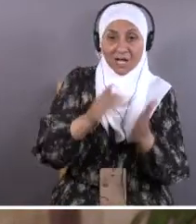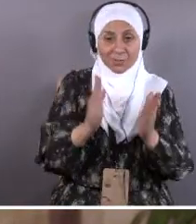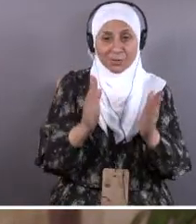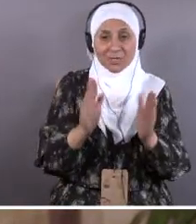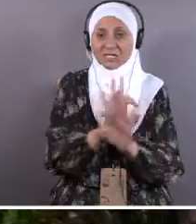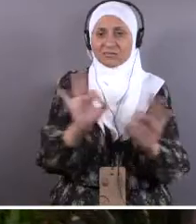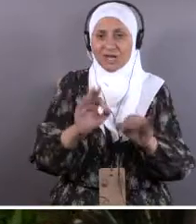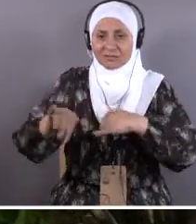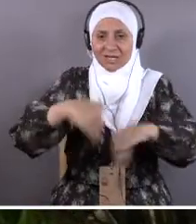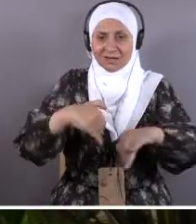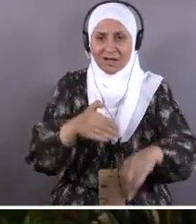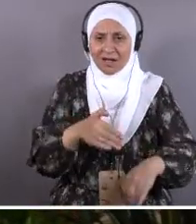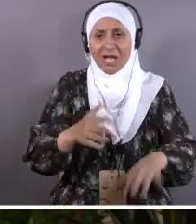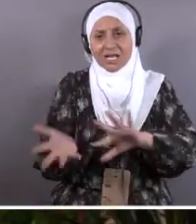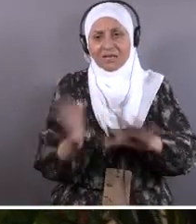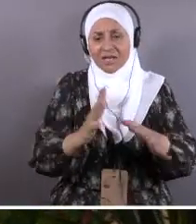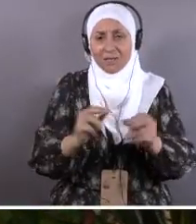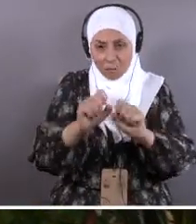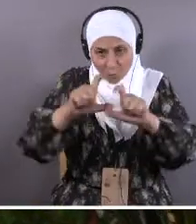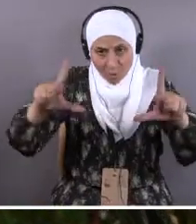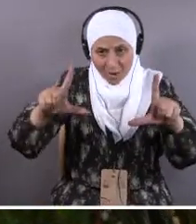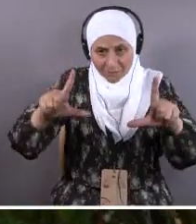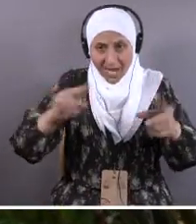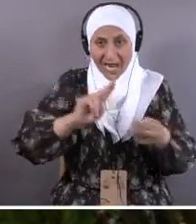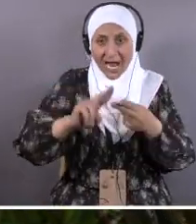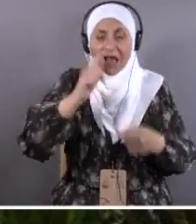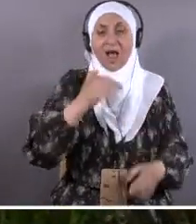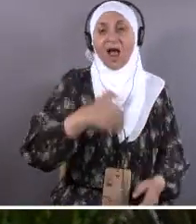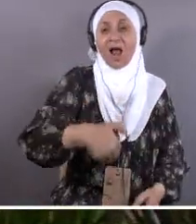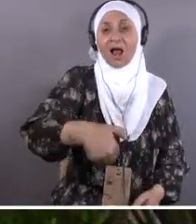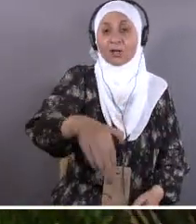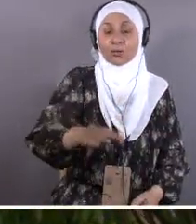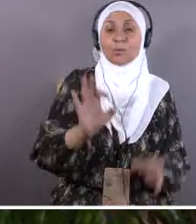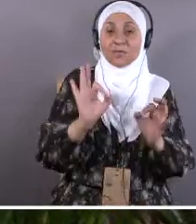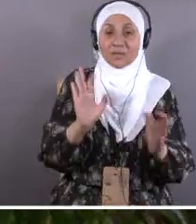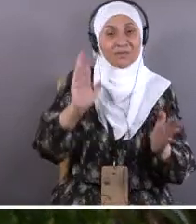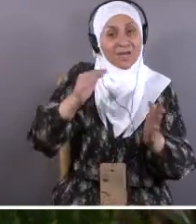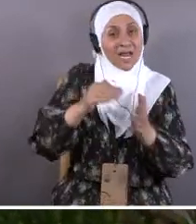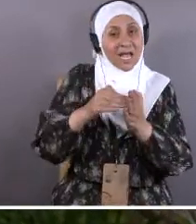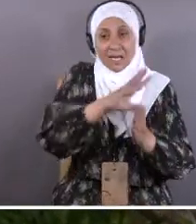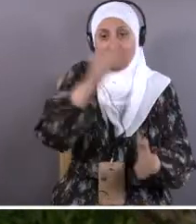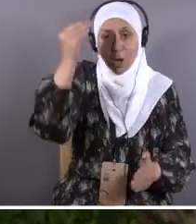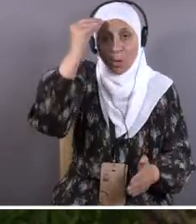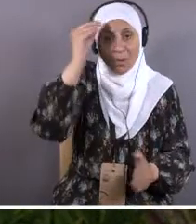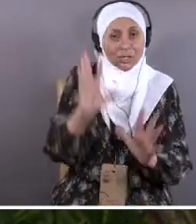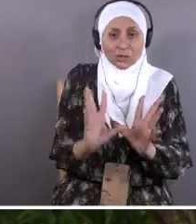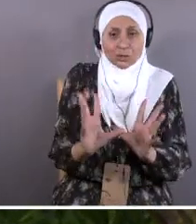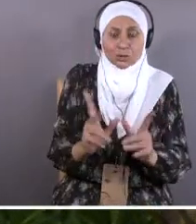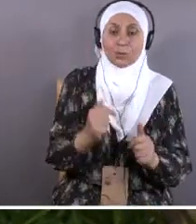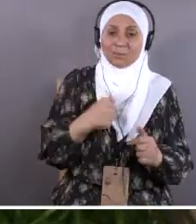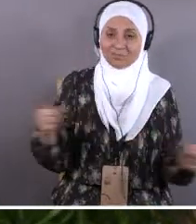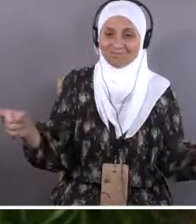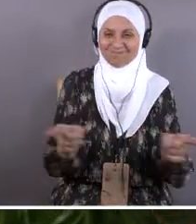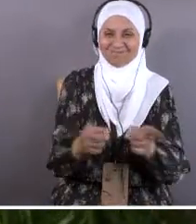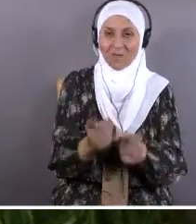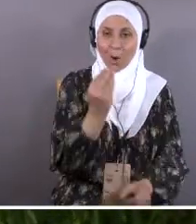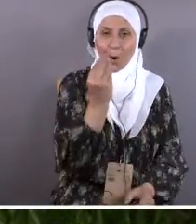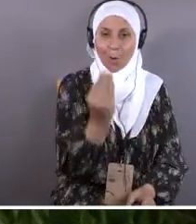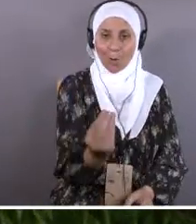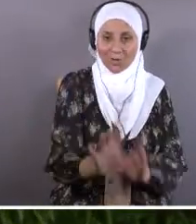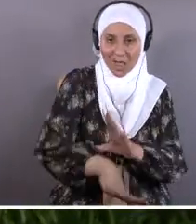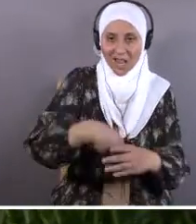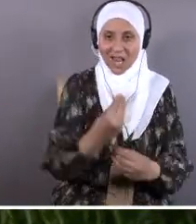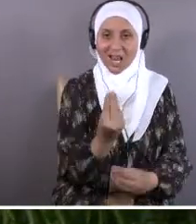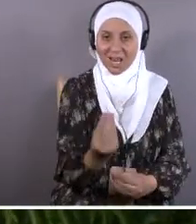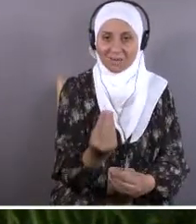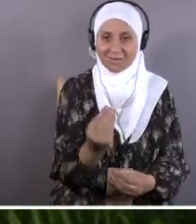that are relevant to these countries. So what have we learned? I would like to summarize the main outcomes emerging from these